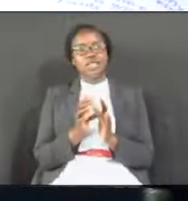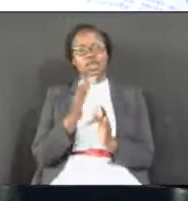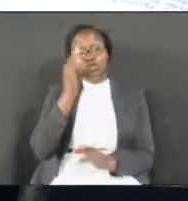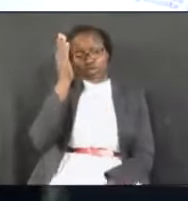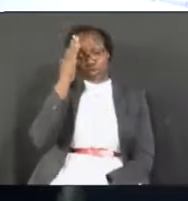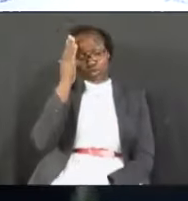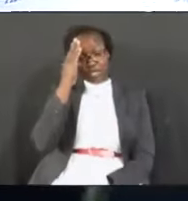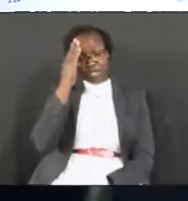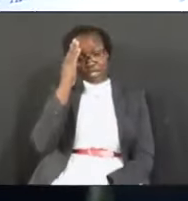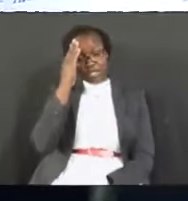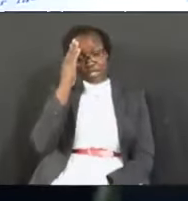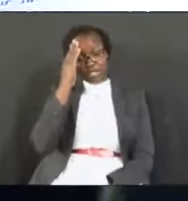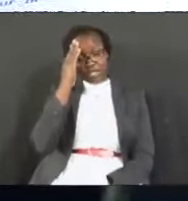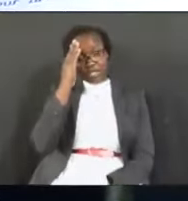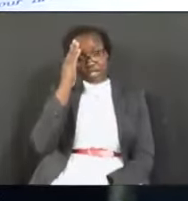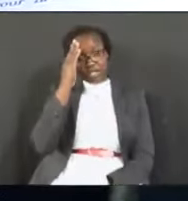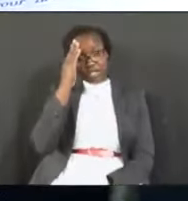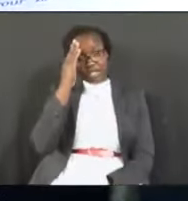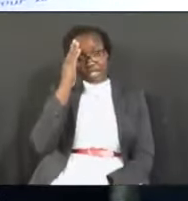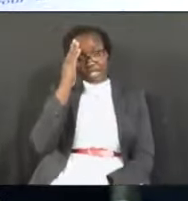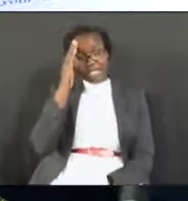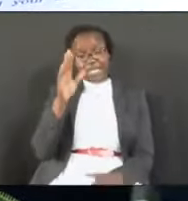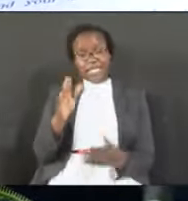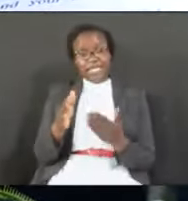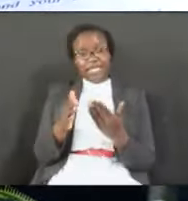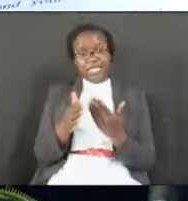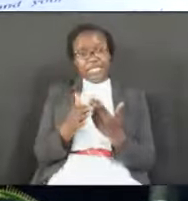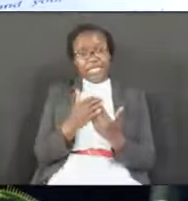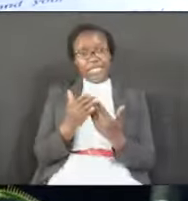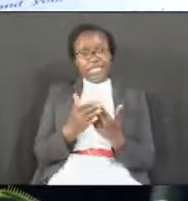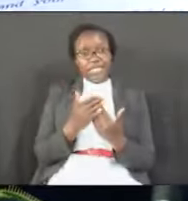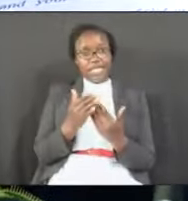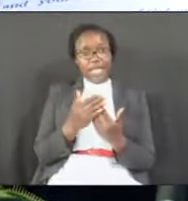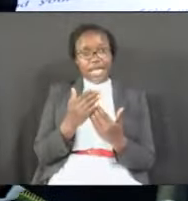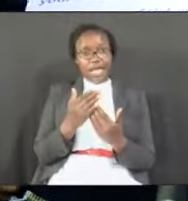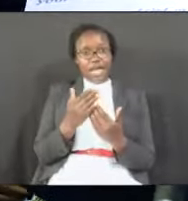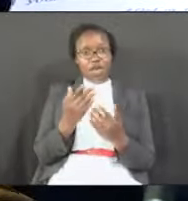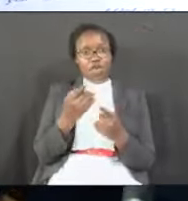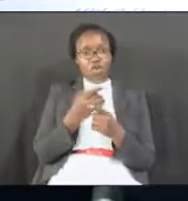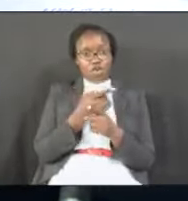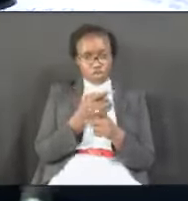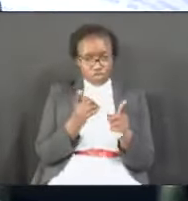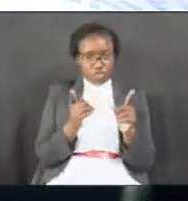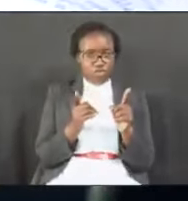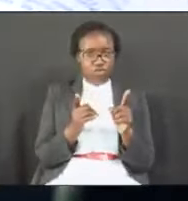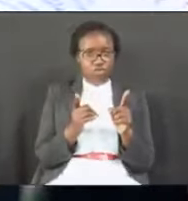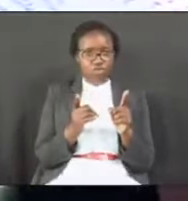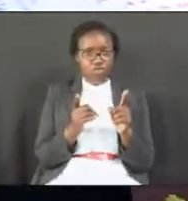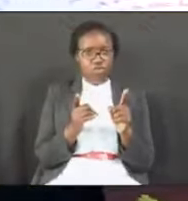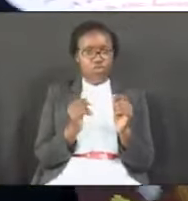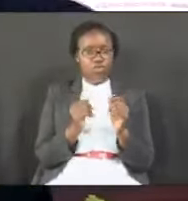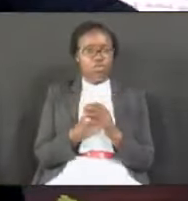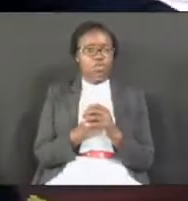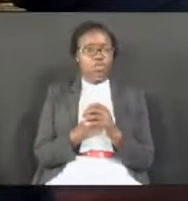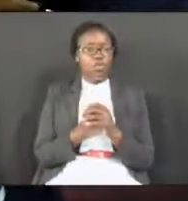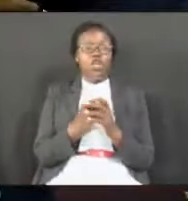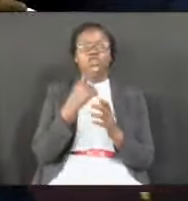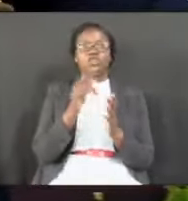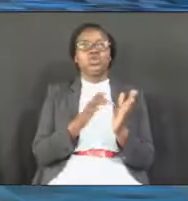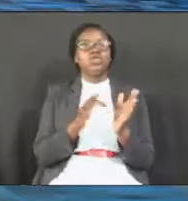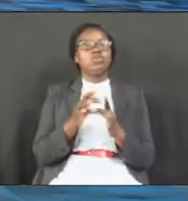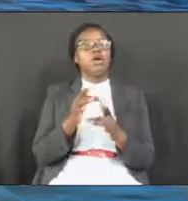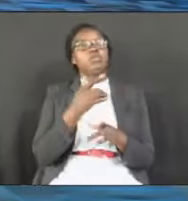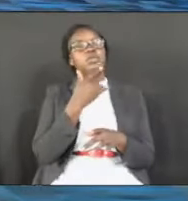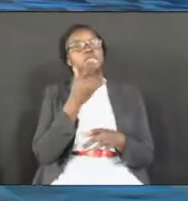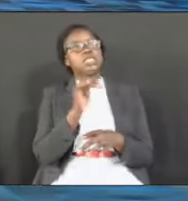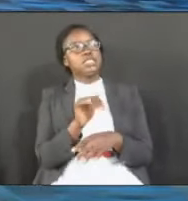knows. He takes care of you. And so the Bible says the woman